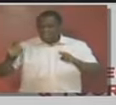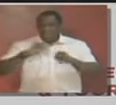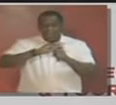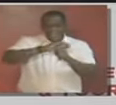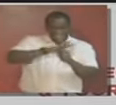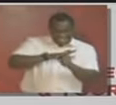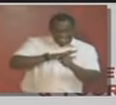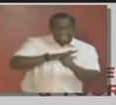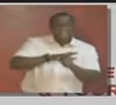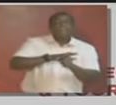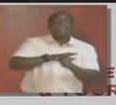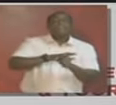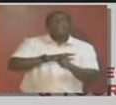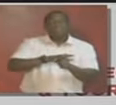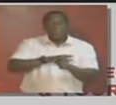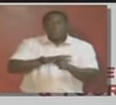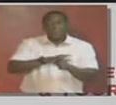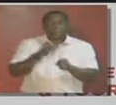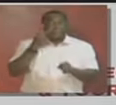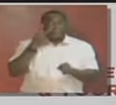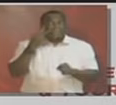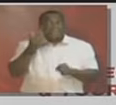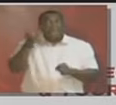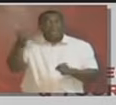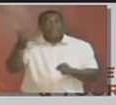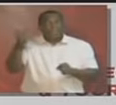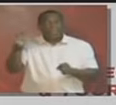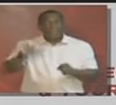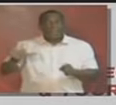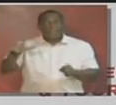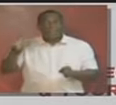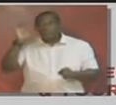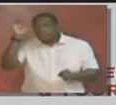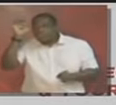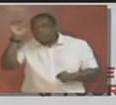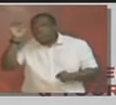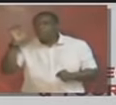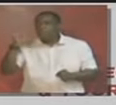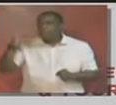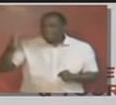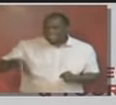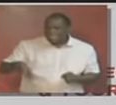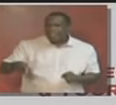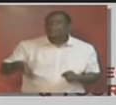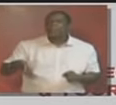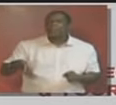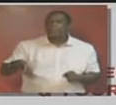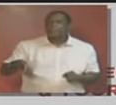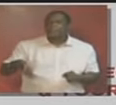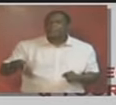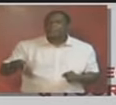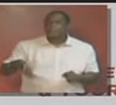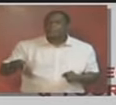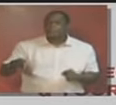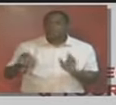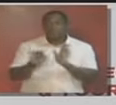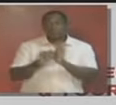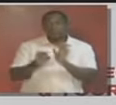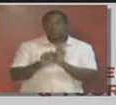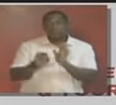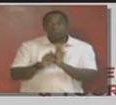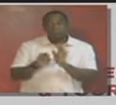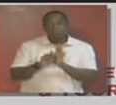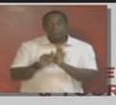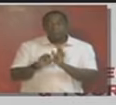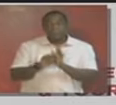have been identified in other populations, in Europe, in Brazil, that have been identified as being